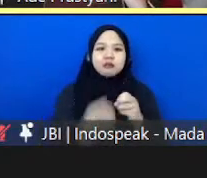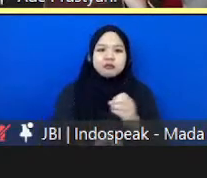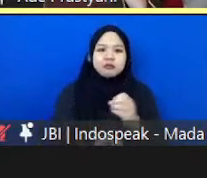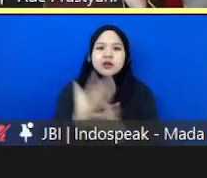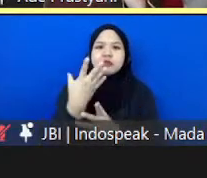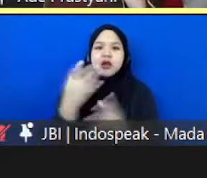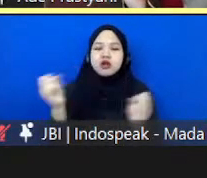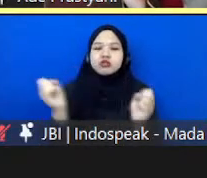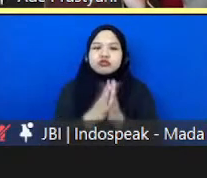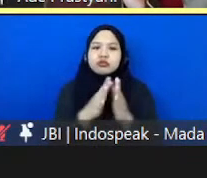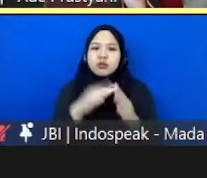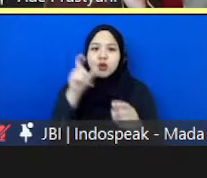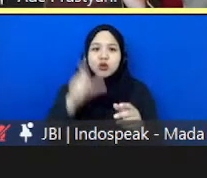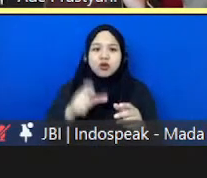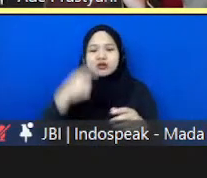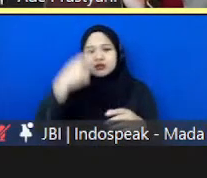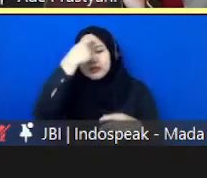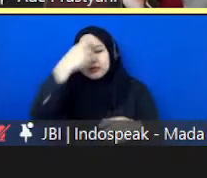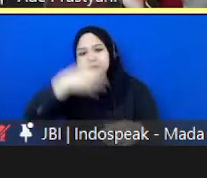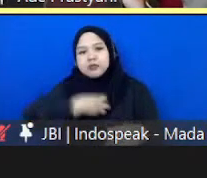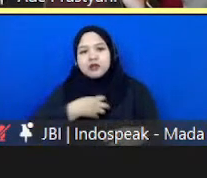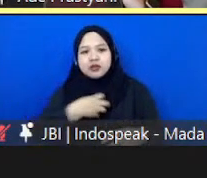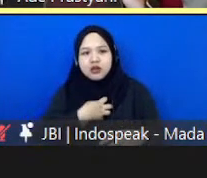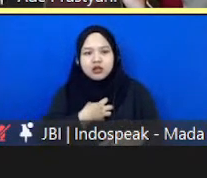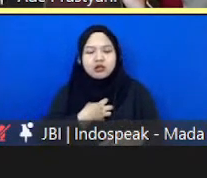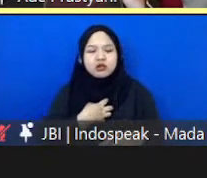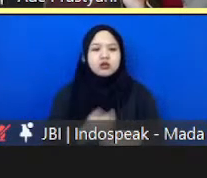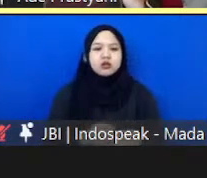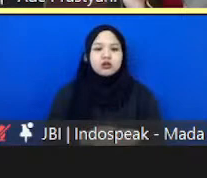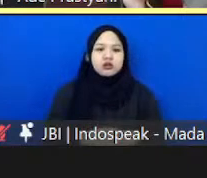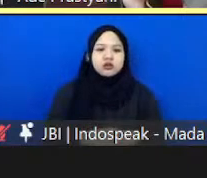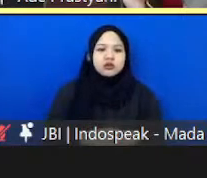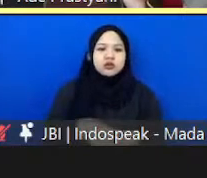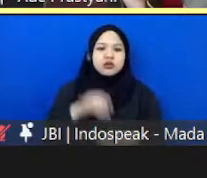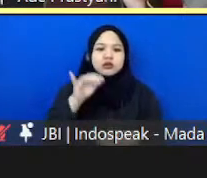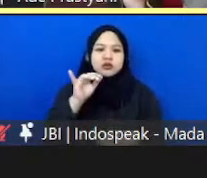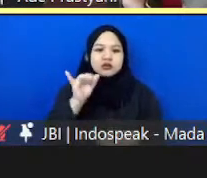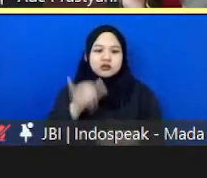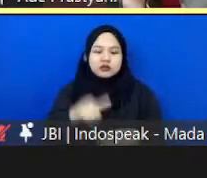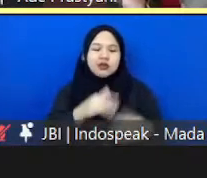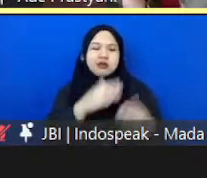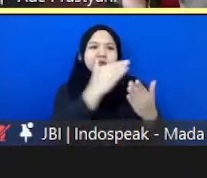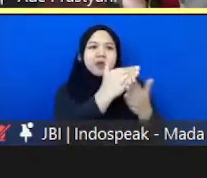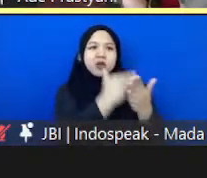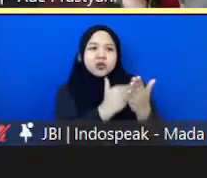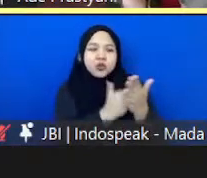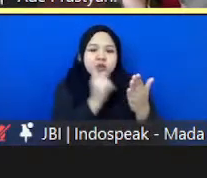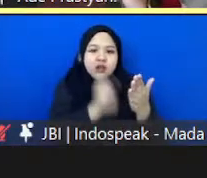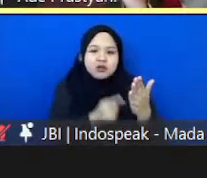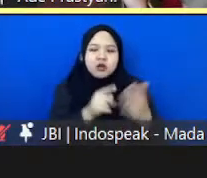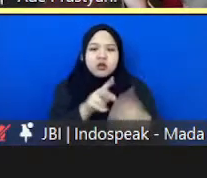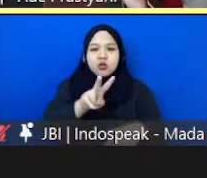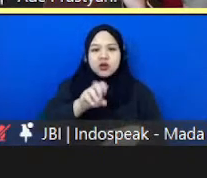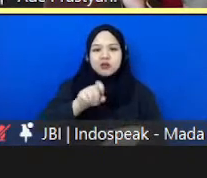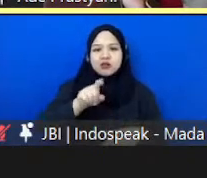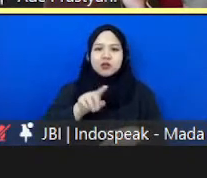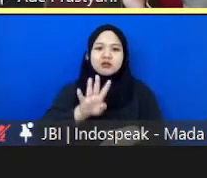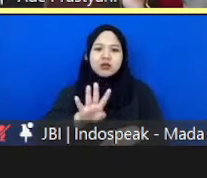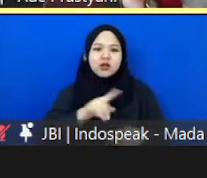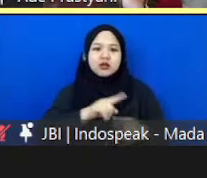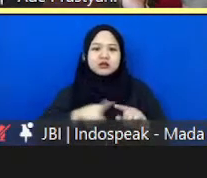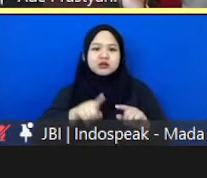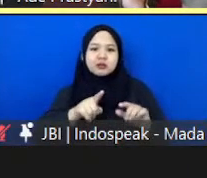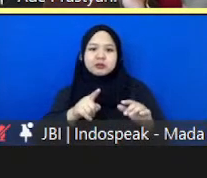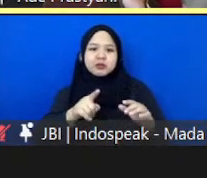the 2014 law. However, investment is very little. So in 2019, out of the total